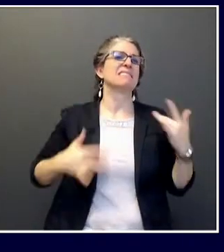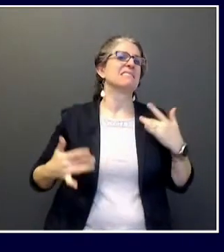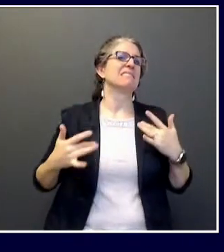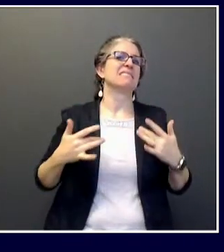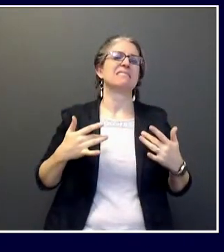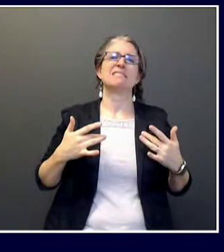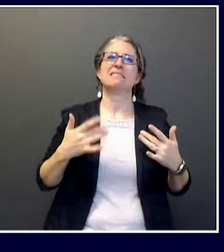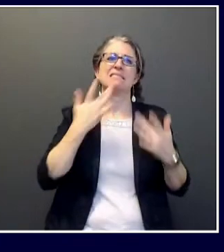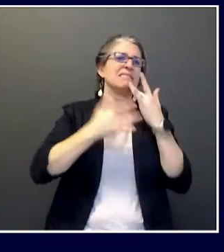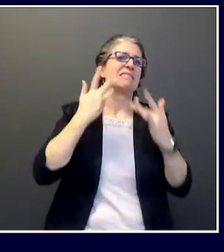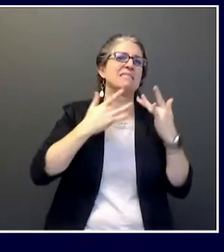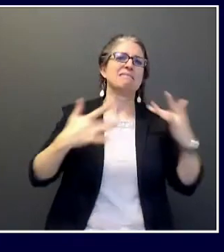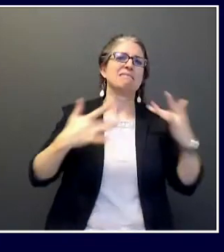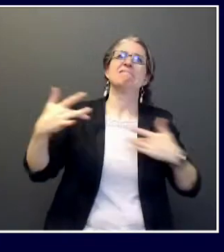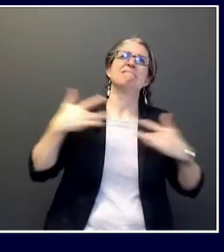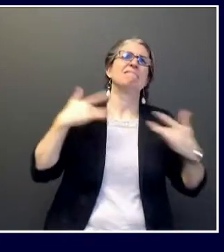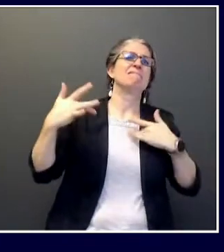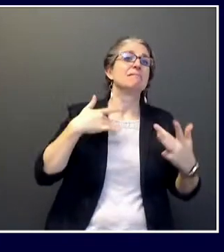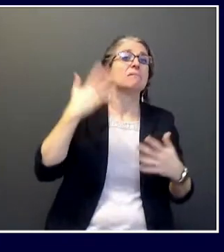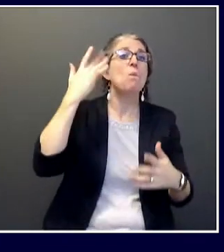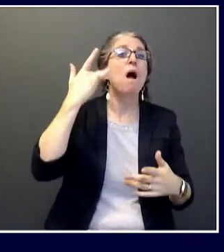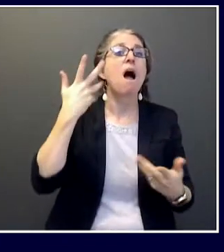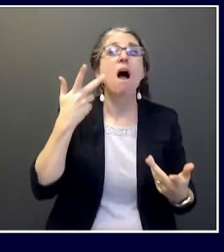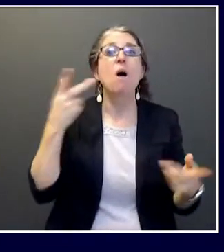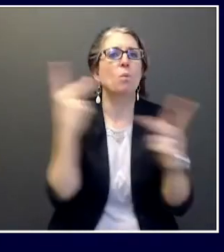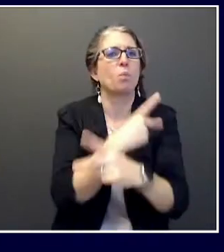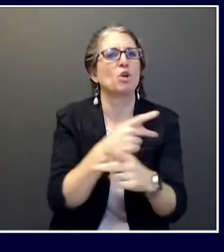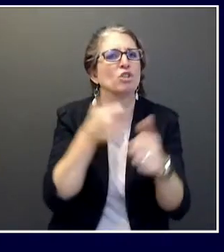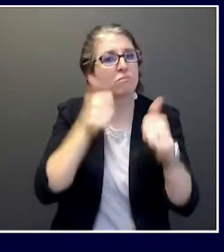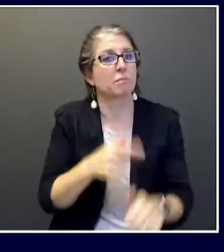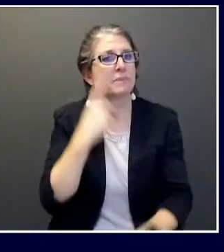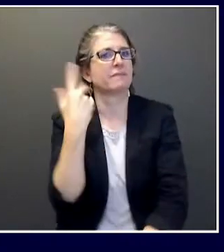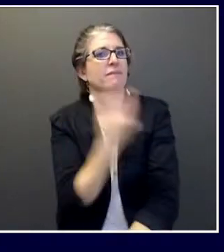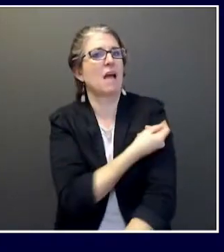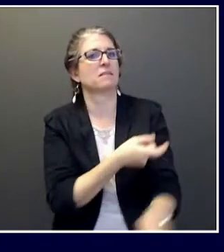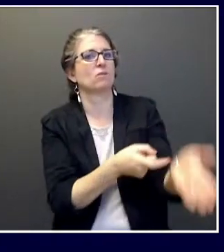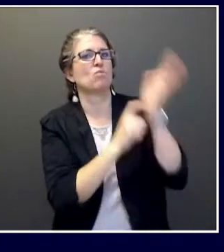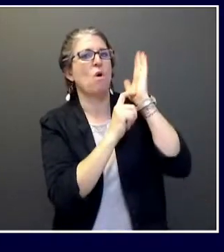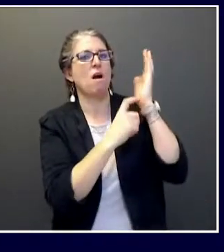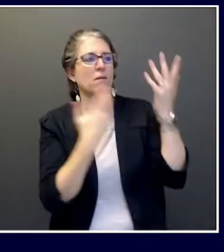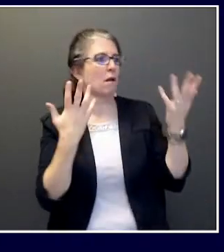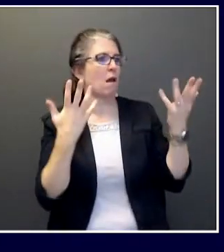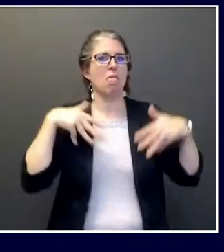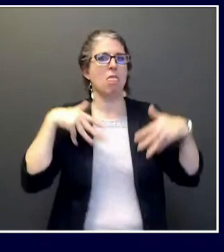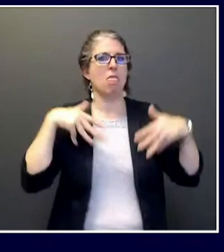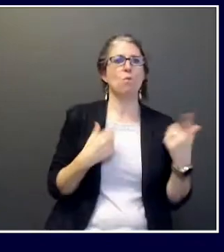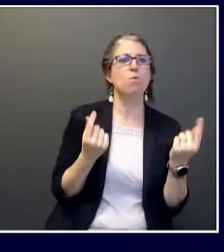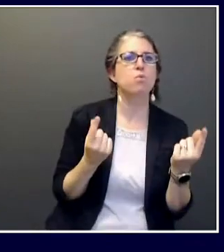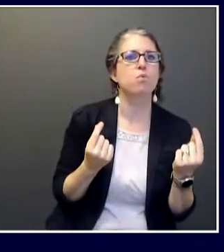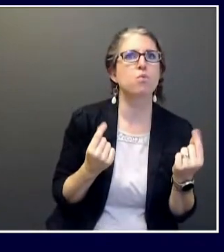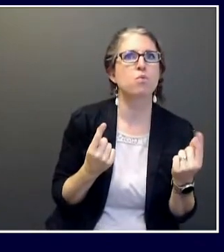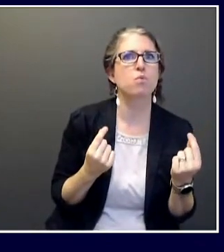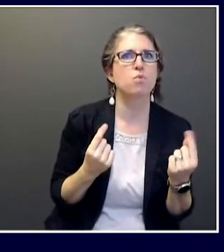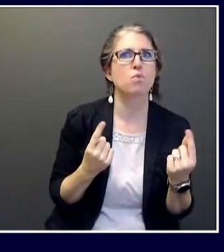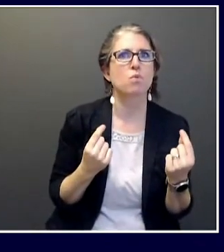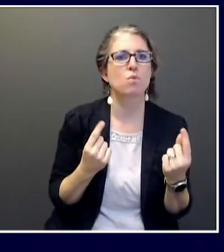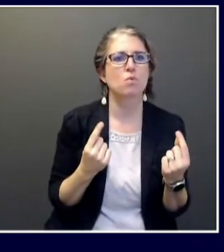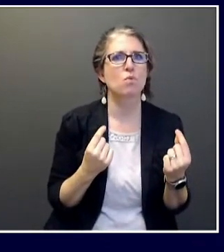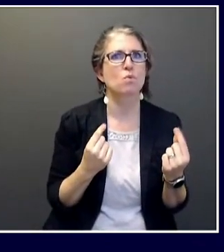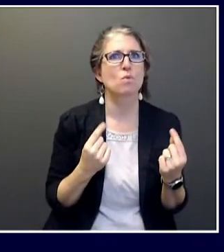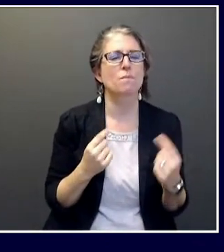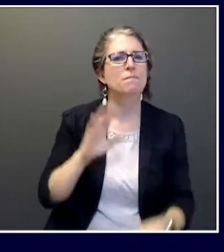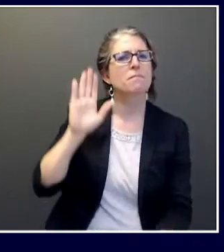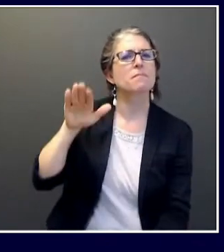ask Commissioner Lambrou again about what kind of supports will come October 29th should this happen.